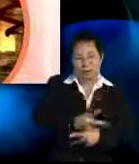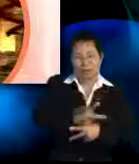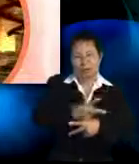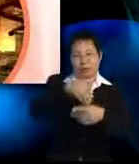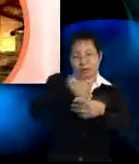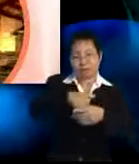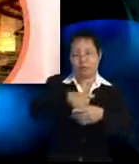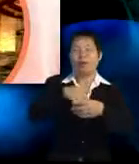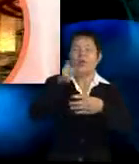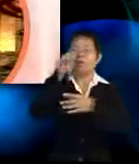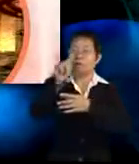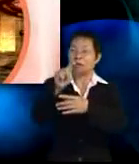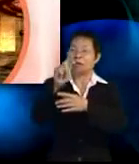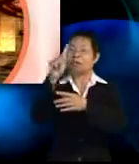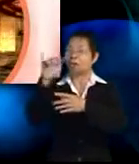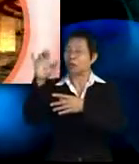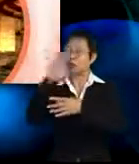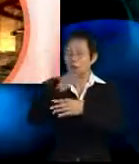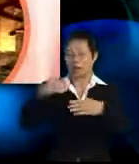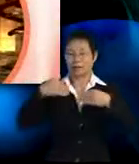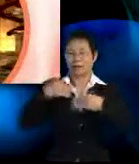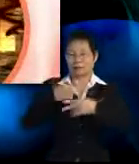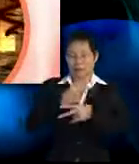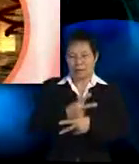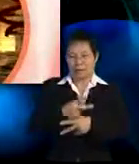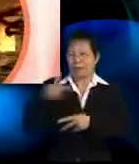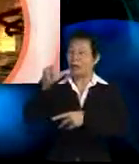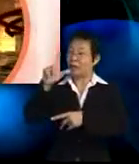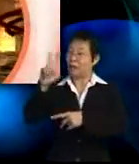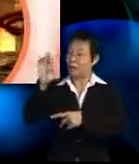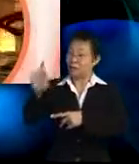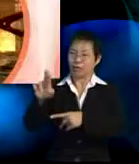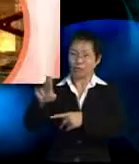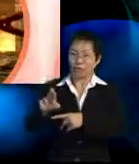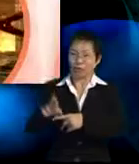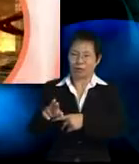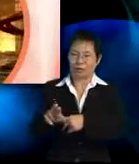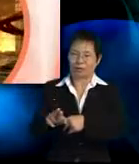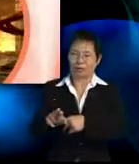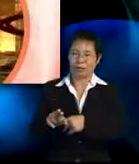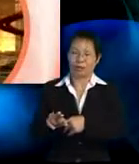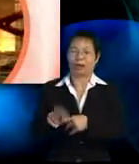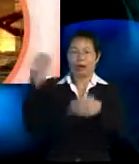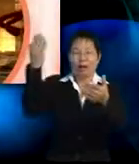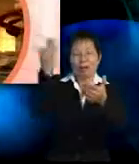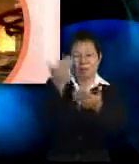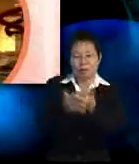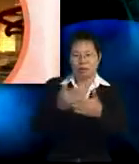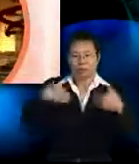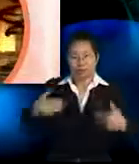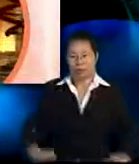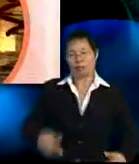body and in your liver. They go and wait around in your body fat until